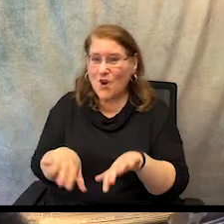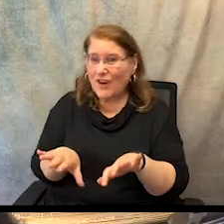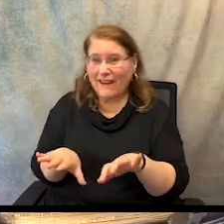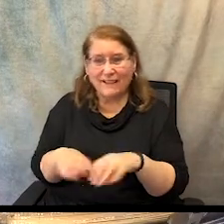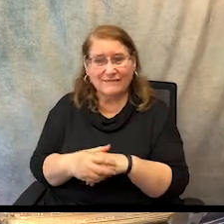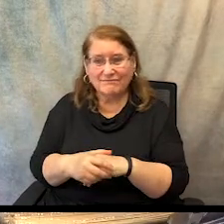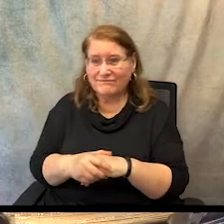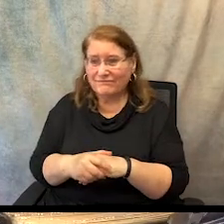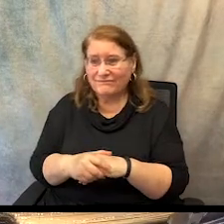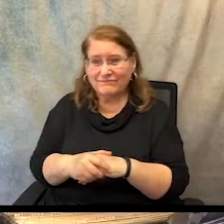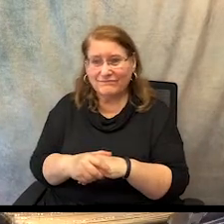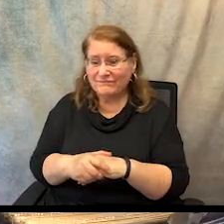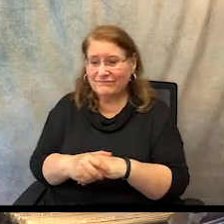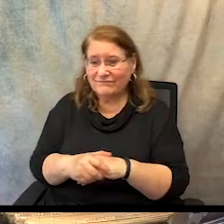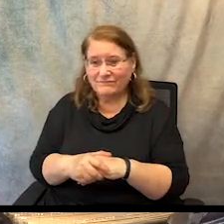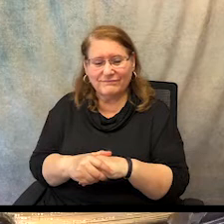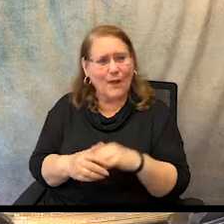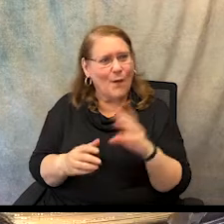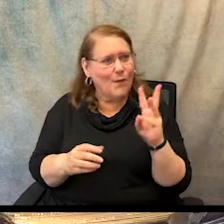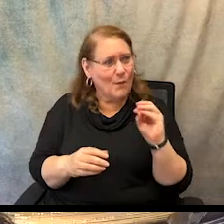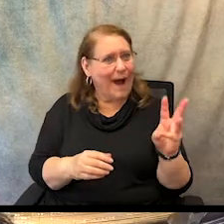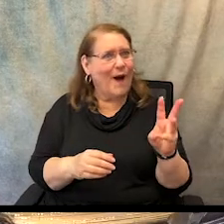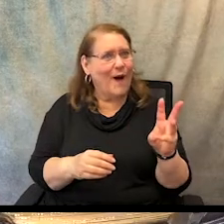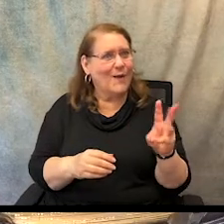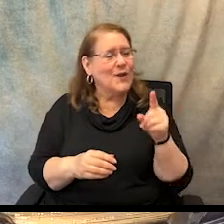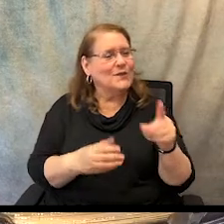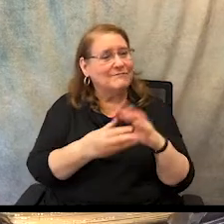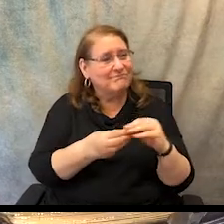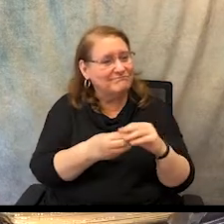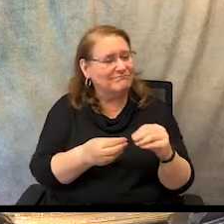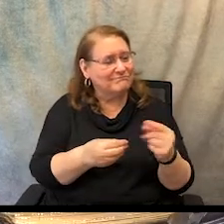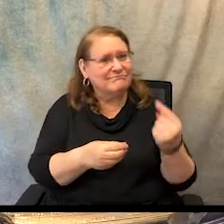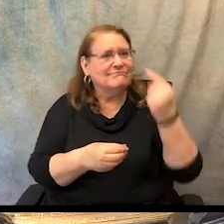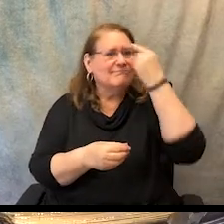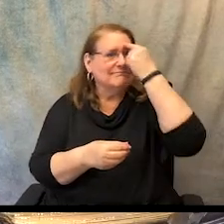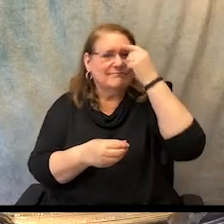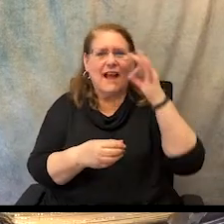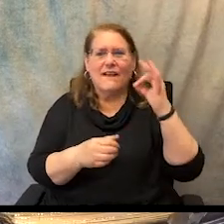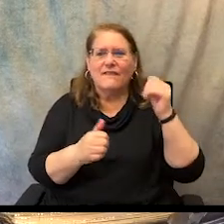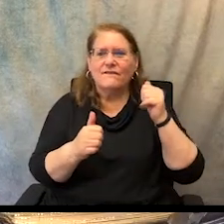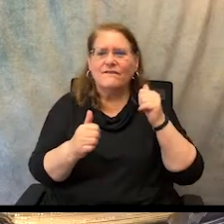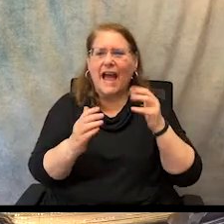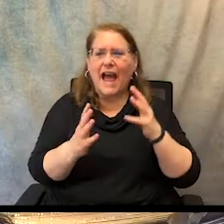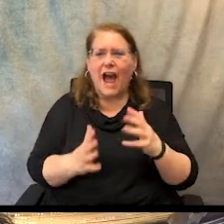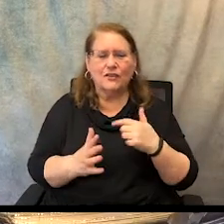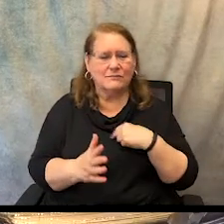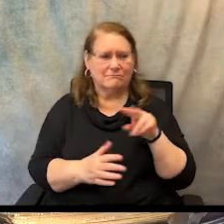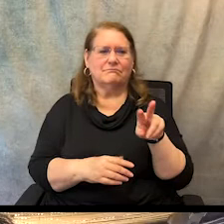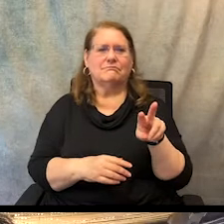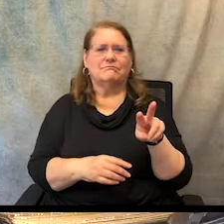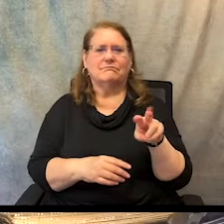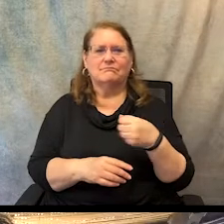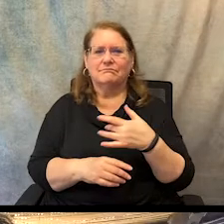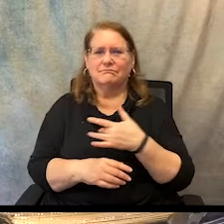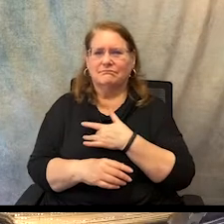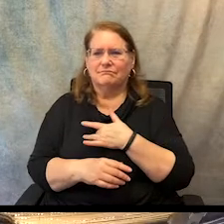Then it's working really. Yeah. Wow. It worked too. It, as you speak, I'm reminded of an aspect that really struck me as